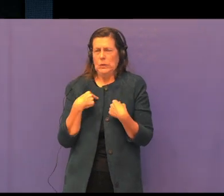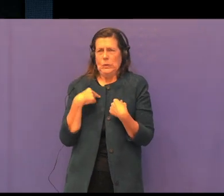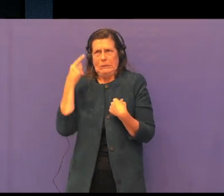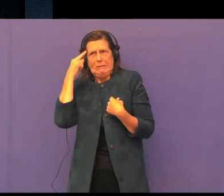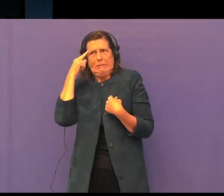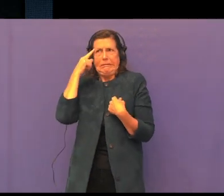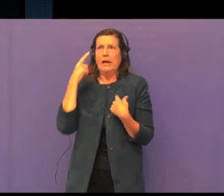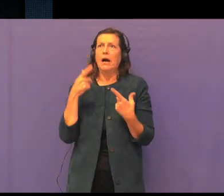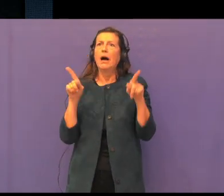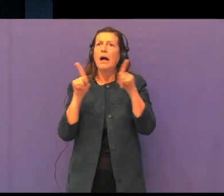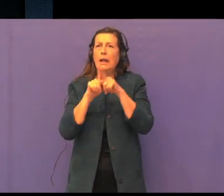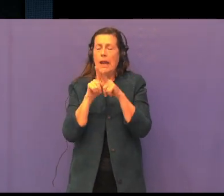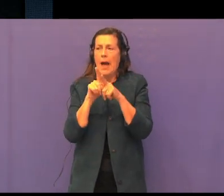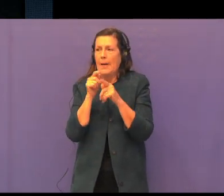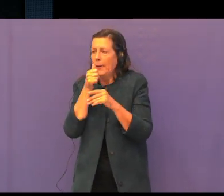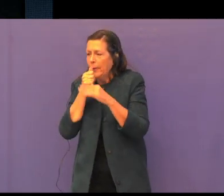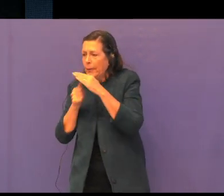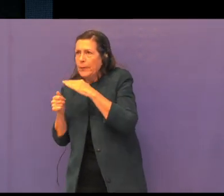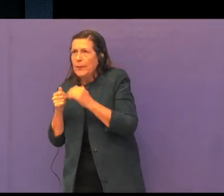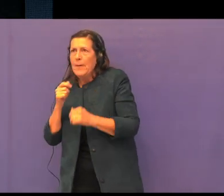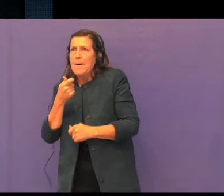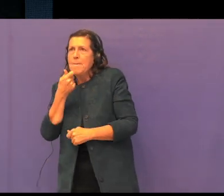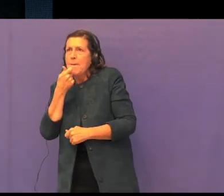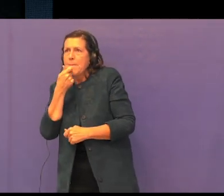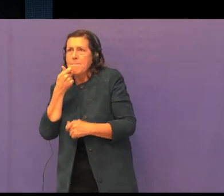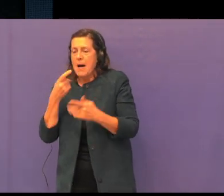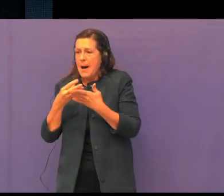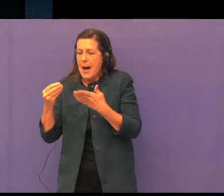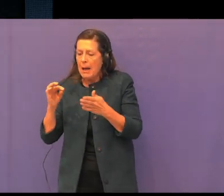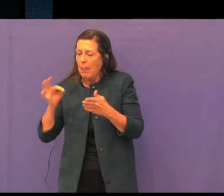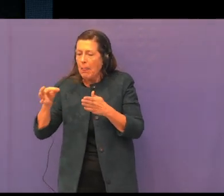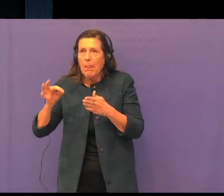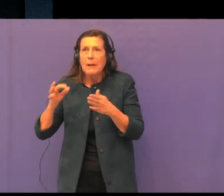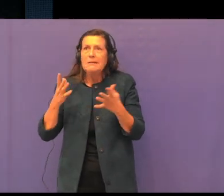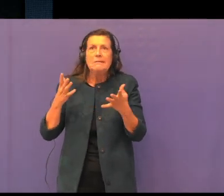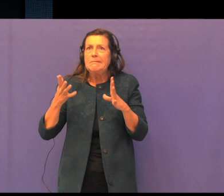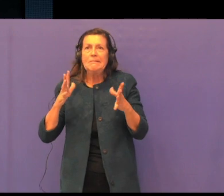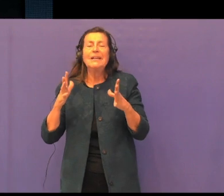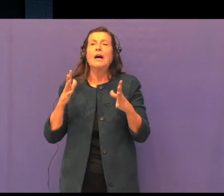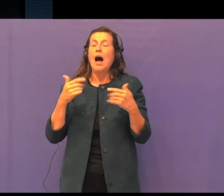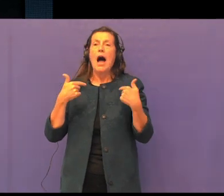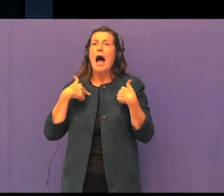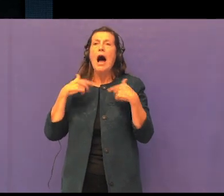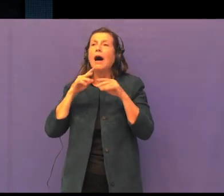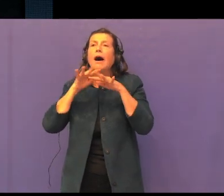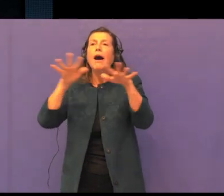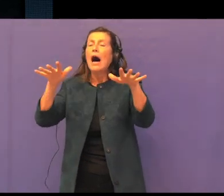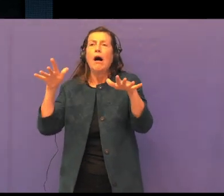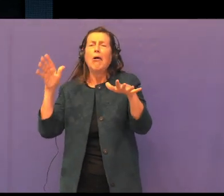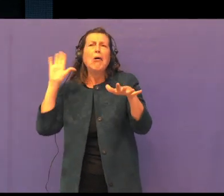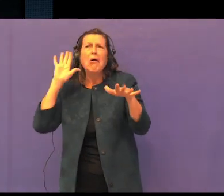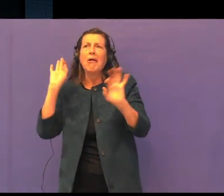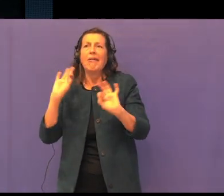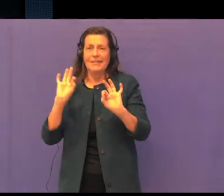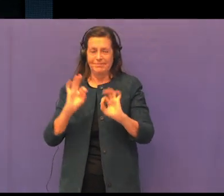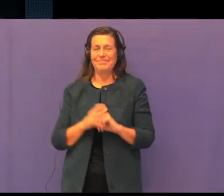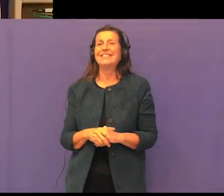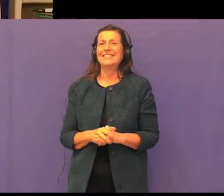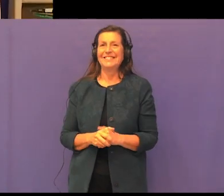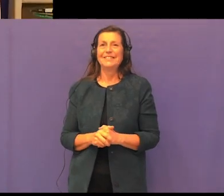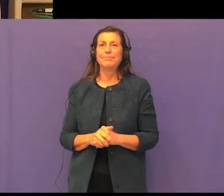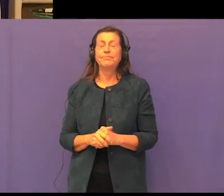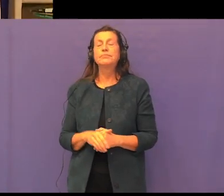that and not be heard. One of the things that struck me just in that poll that came in